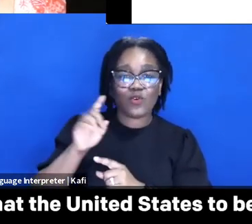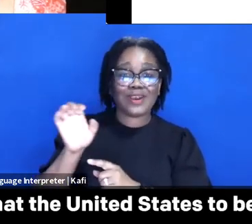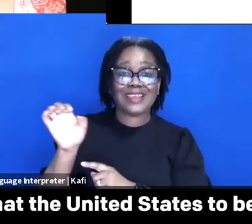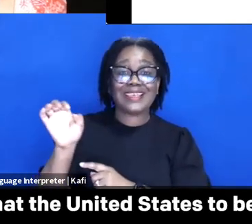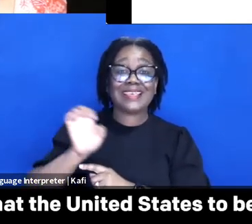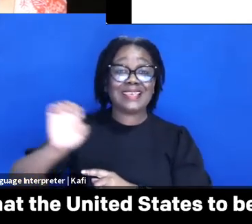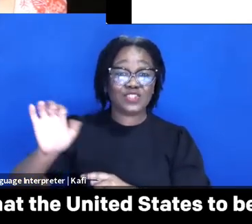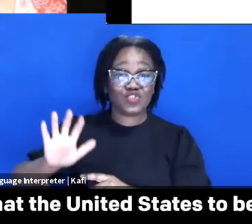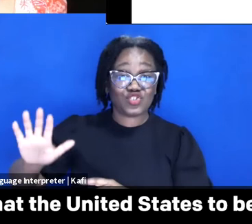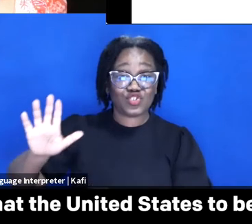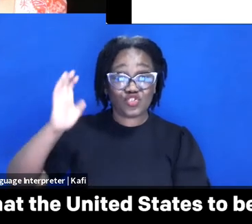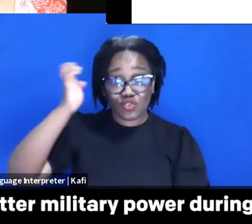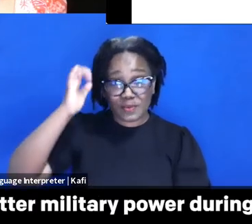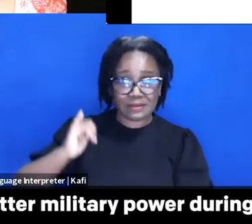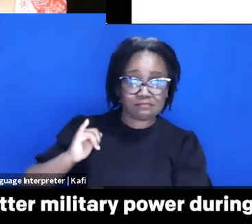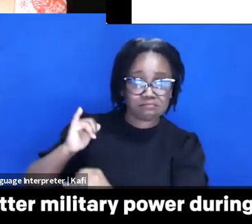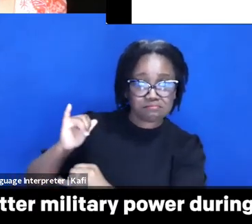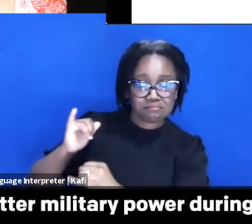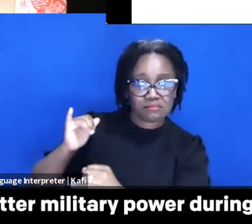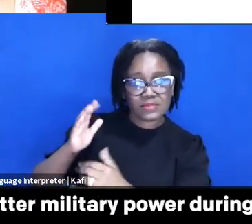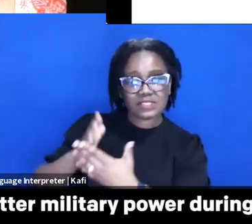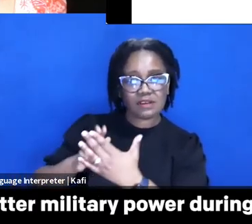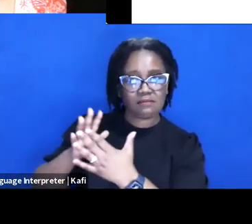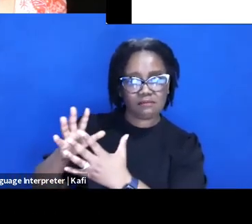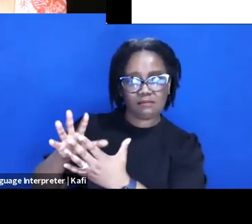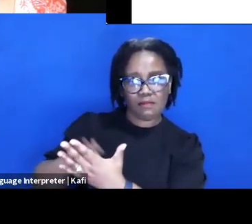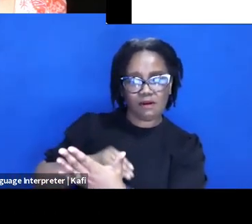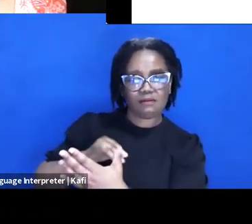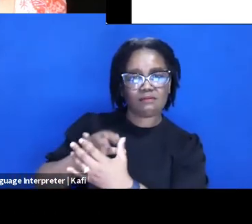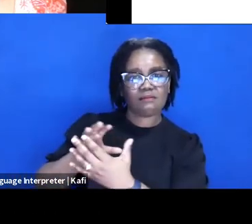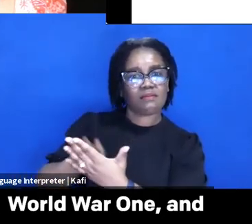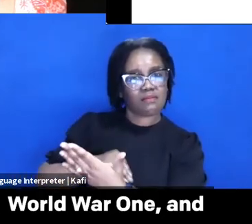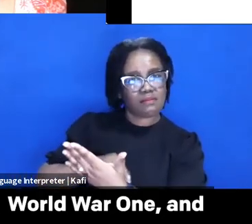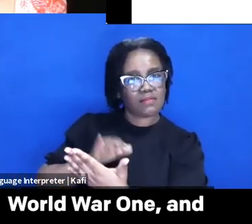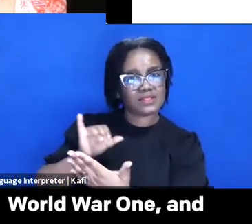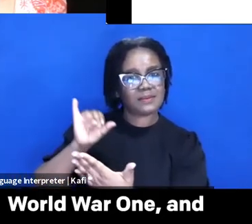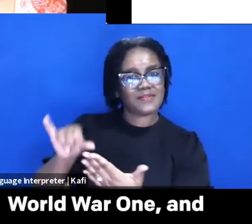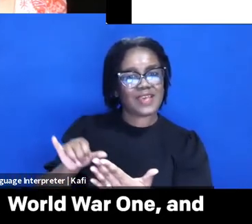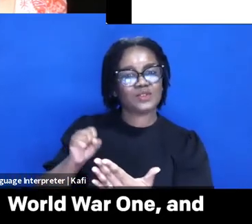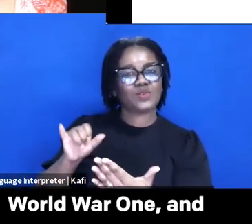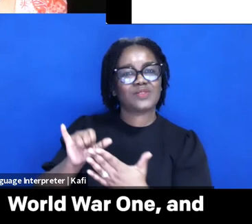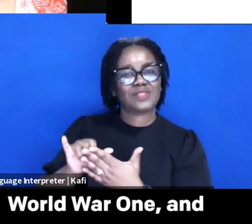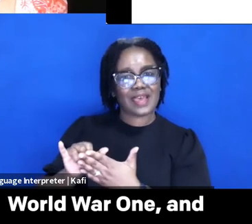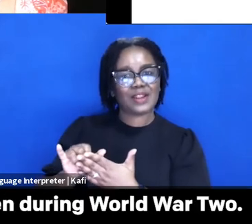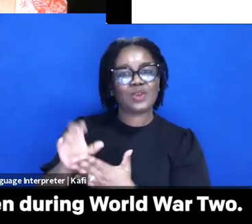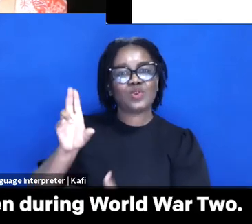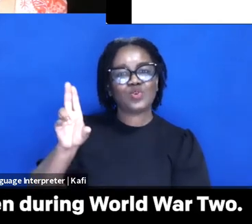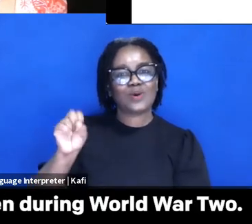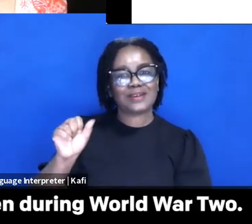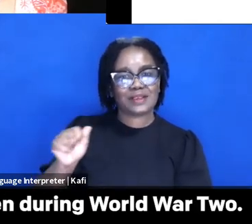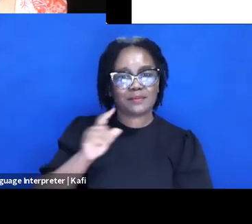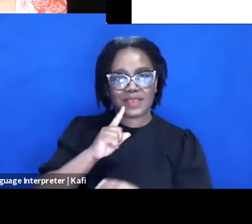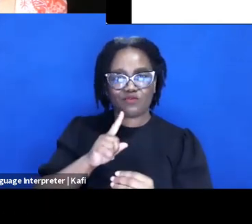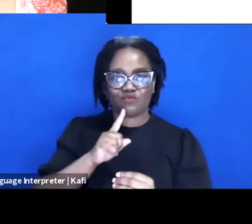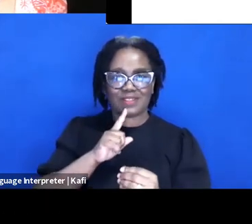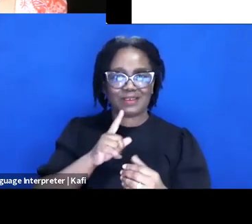so that the United States could be a better military power during World War I, and then during World War